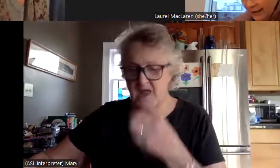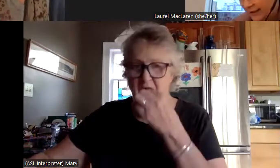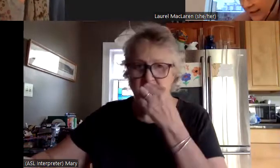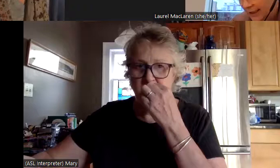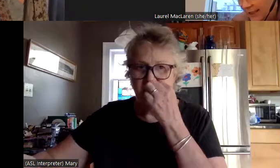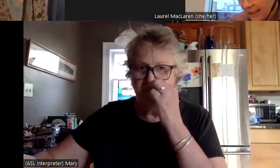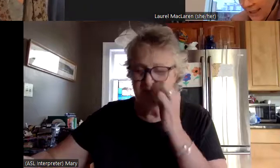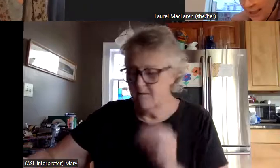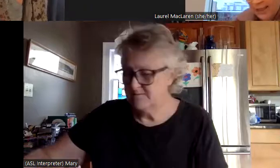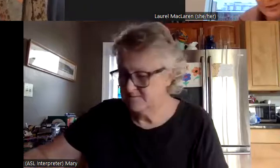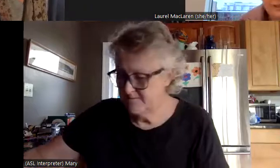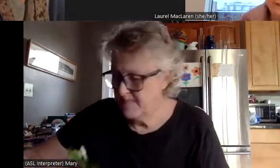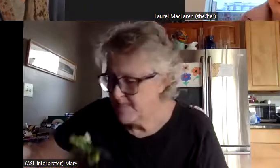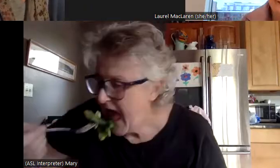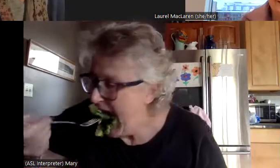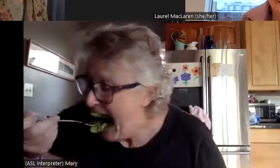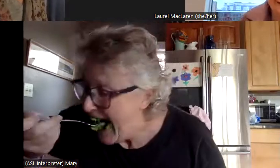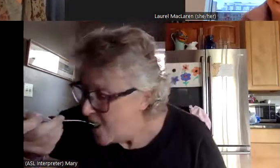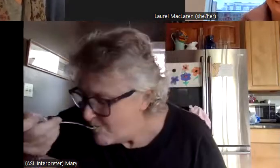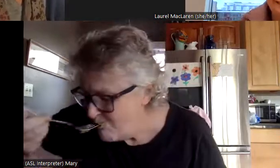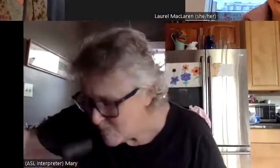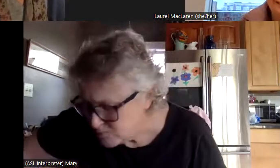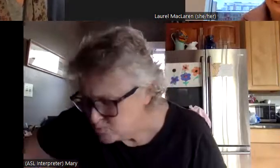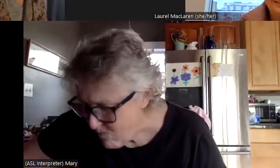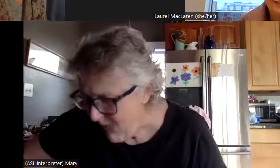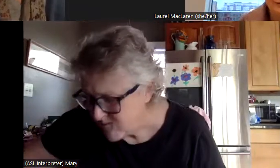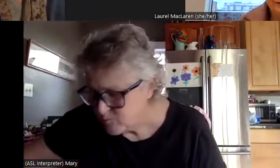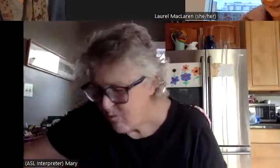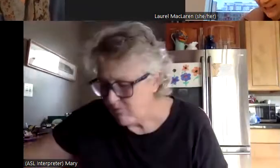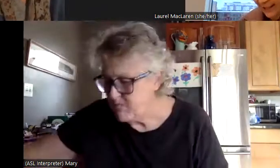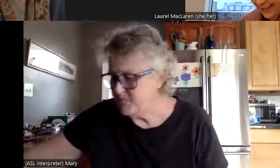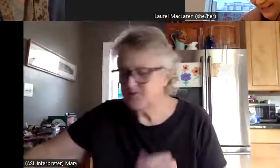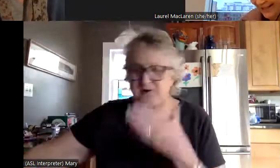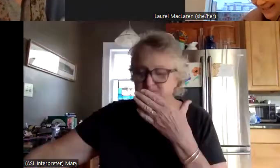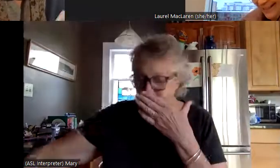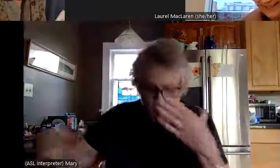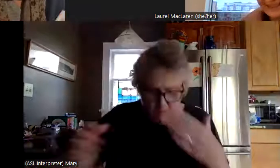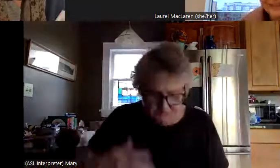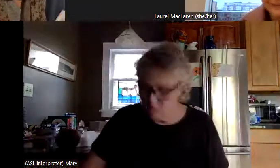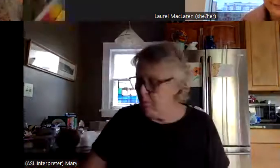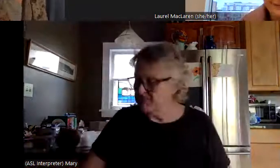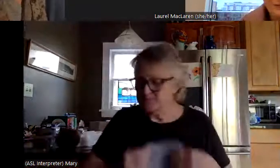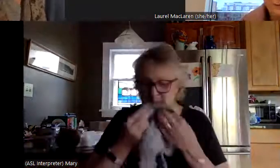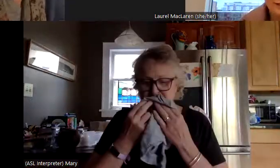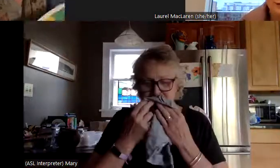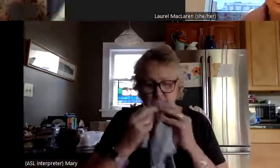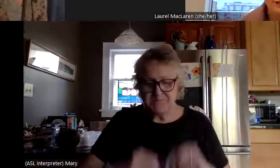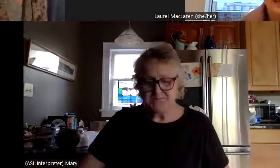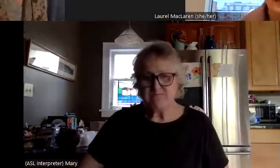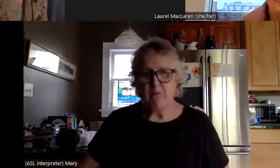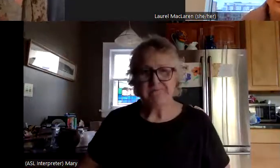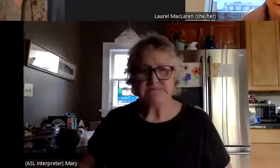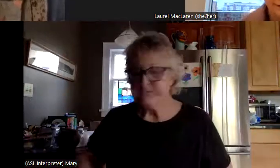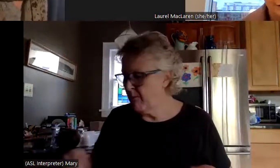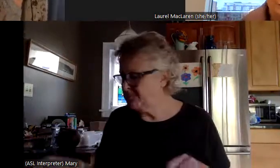tastes good. It tastes like the salty Oh. goodness of chemicals. Oh, Sorry. yeah. You could basically put